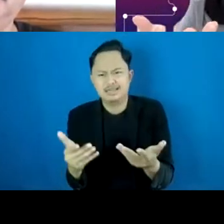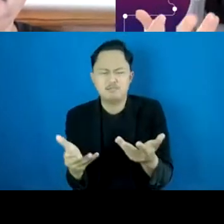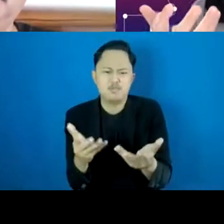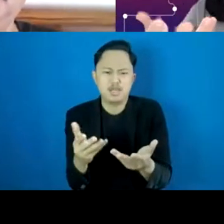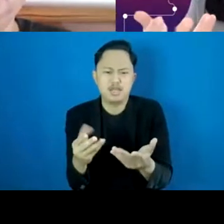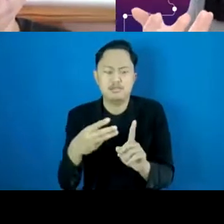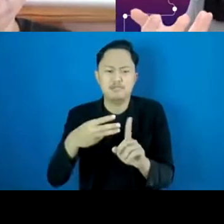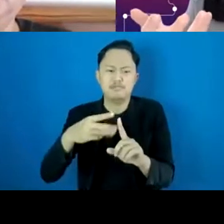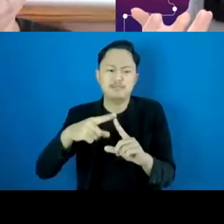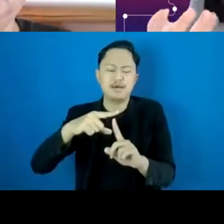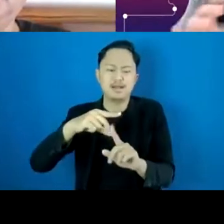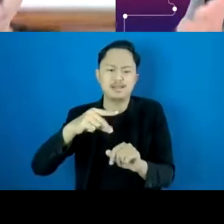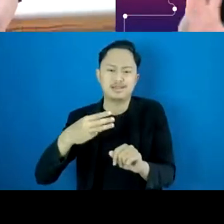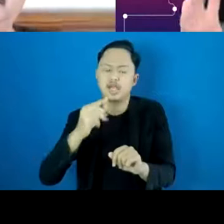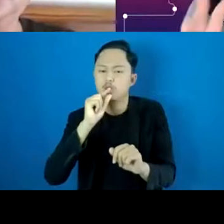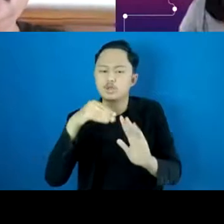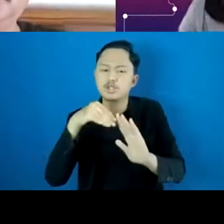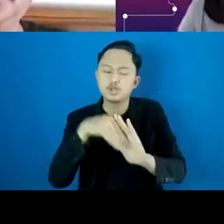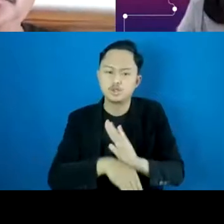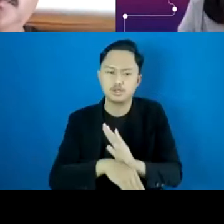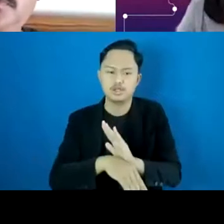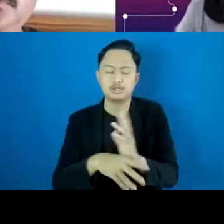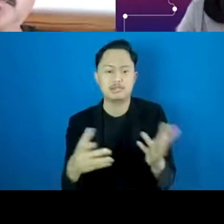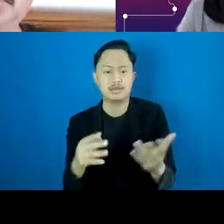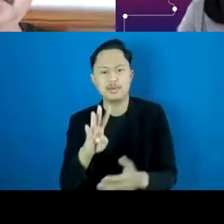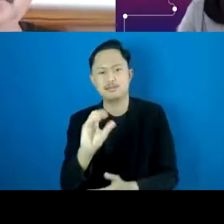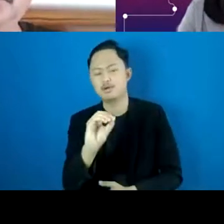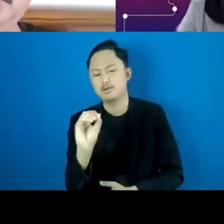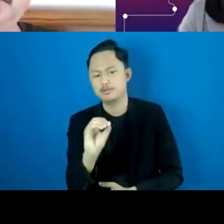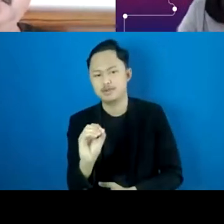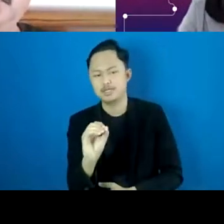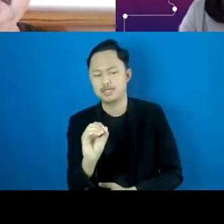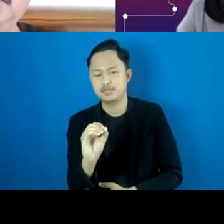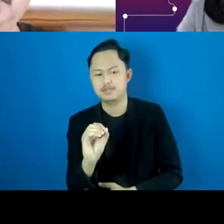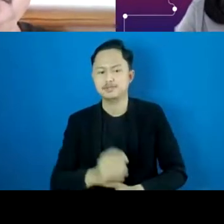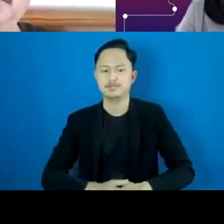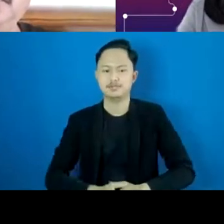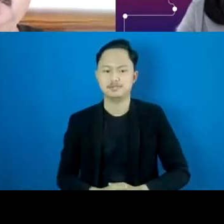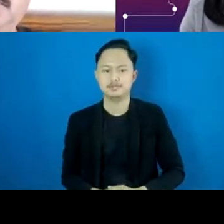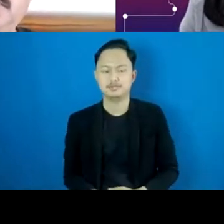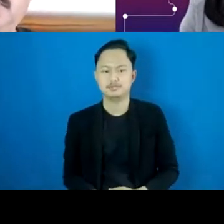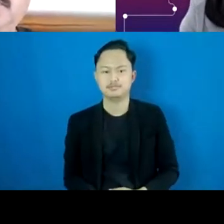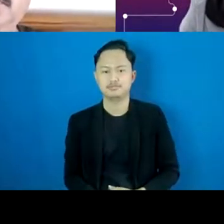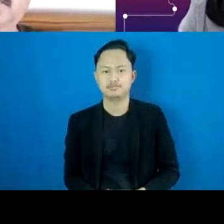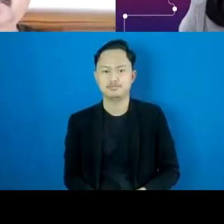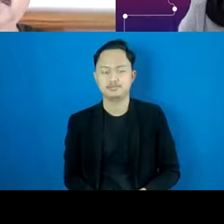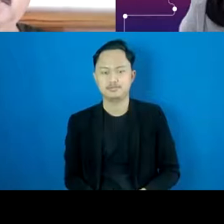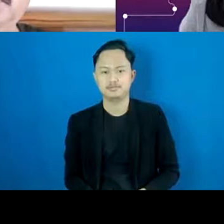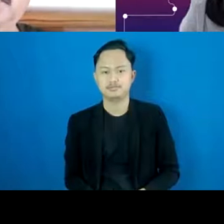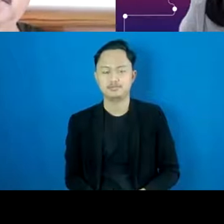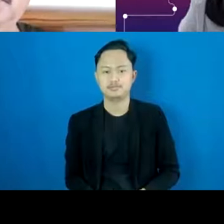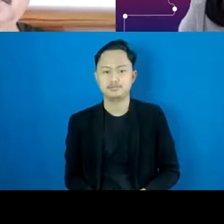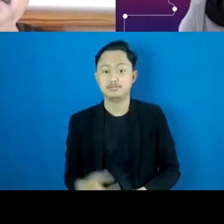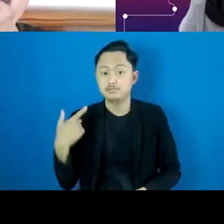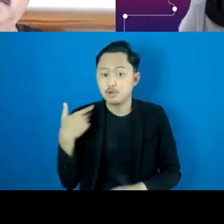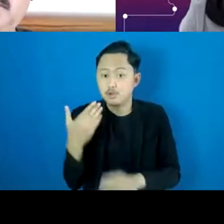it could reduce the battery consumption by around 40%. Can you please also explain to us regarding the considerations? Can you please repeat